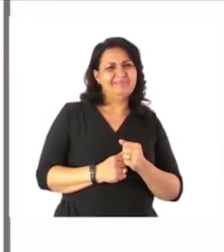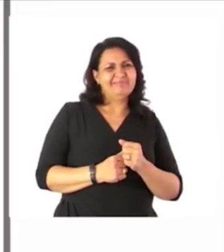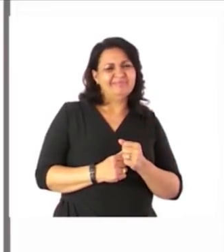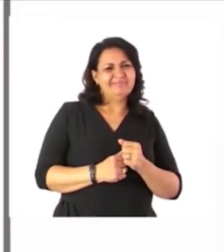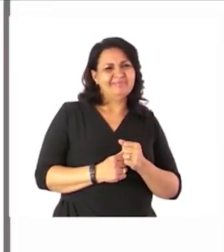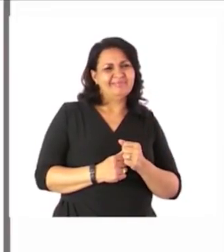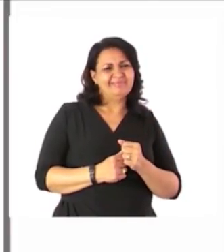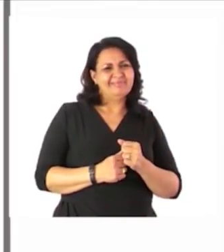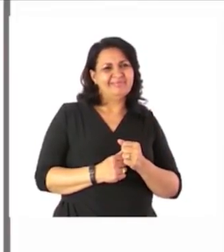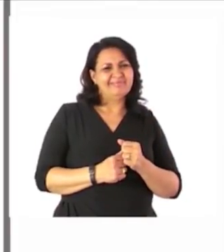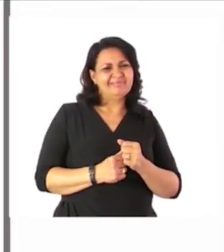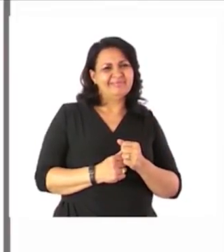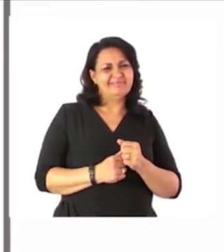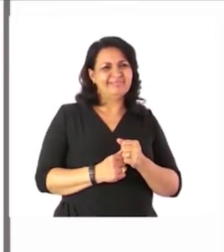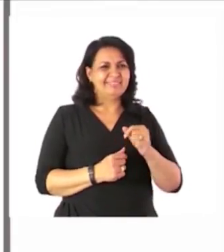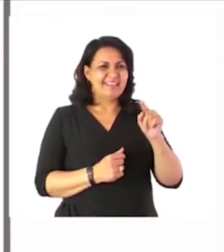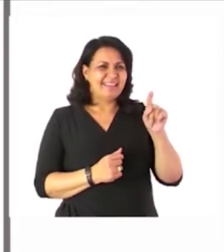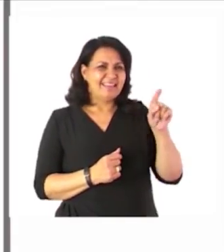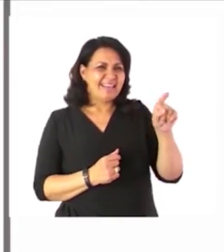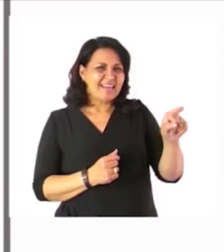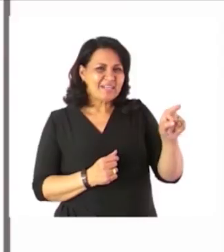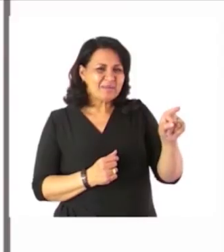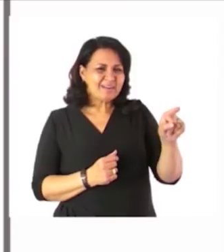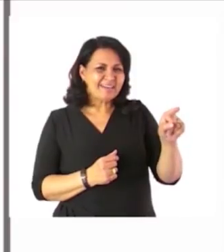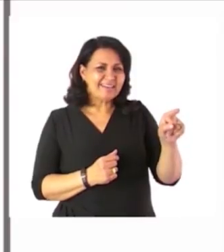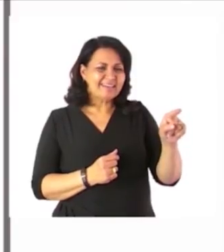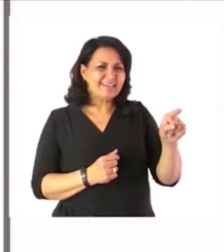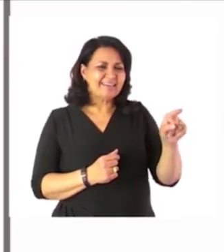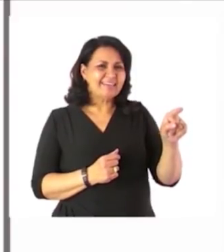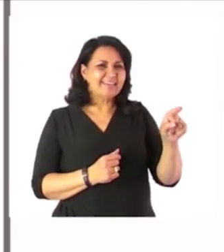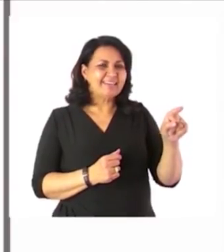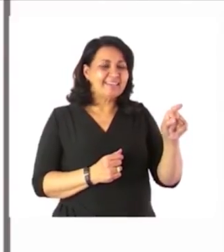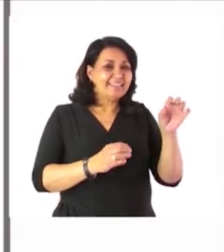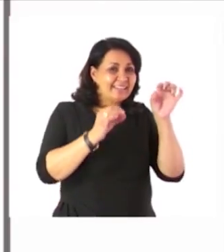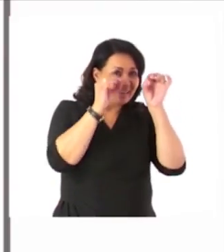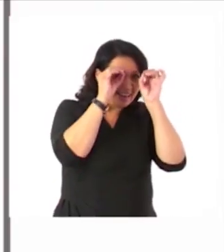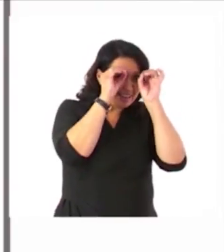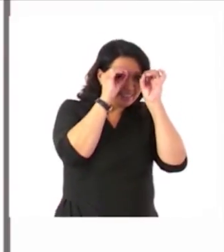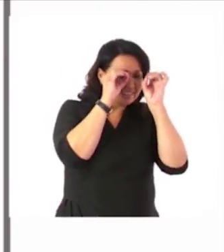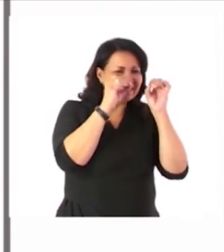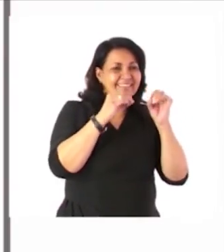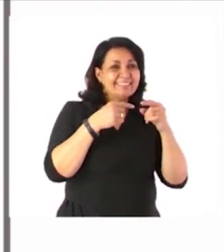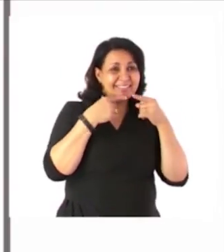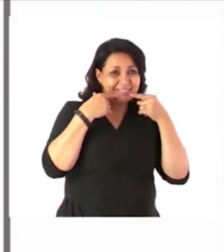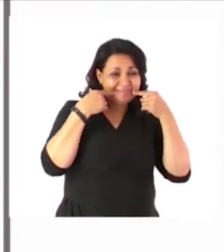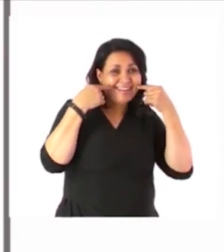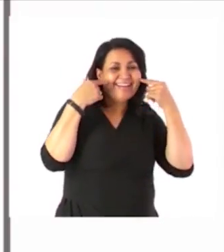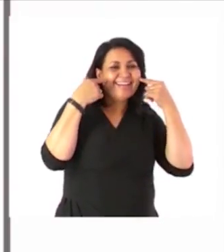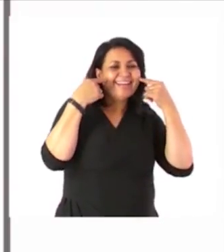boy that's not very polite the third one is wearing glasses and he is smiling